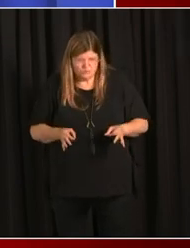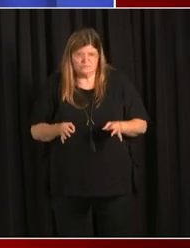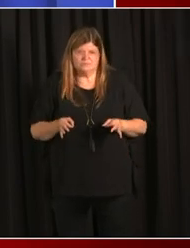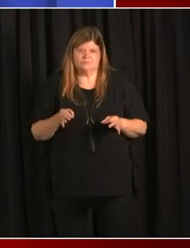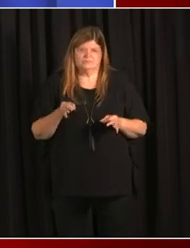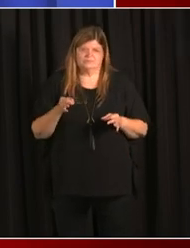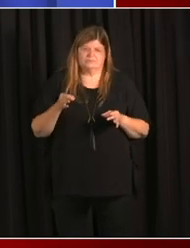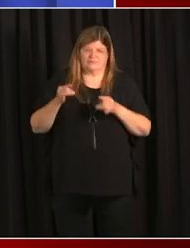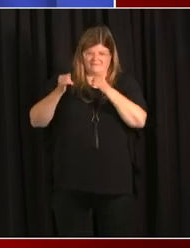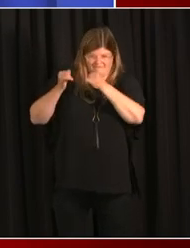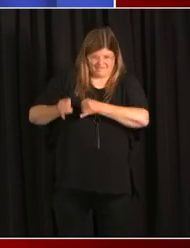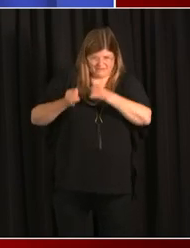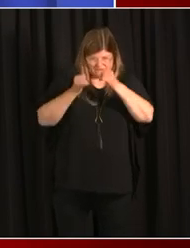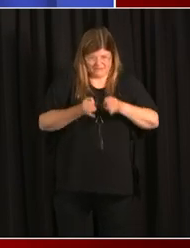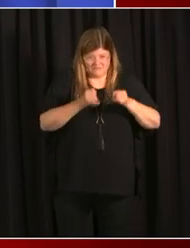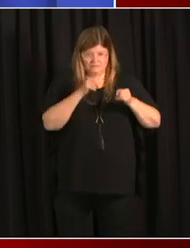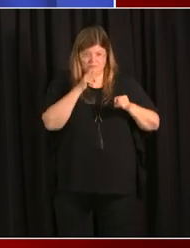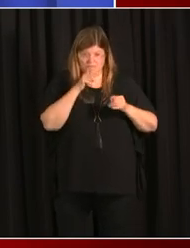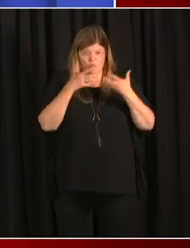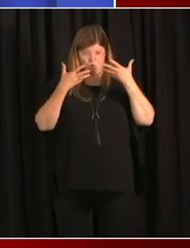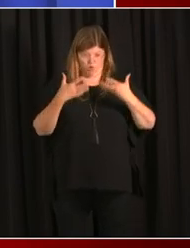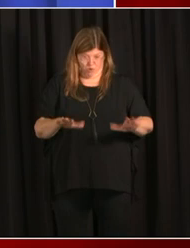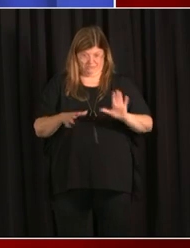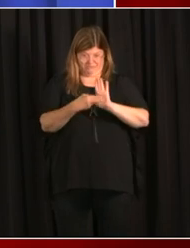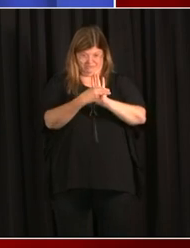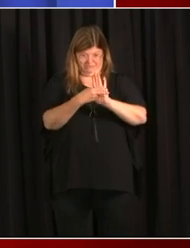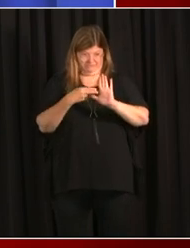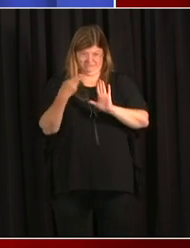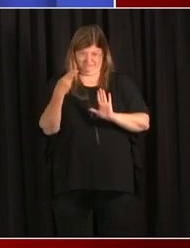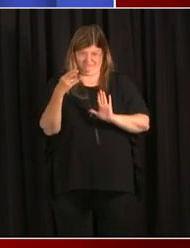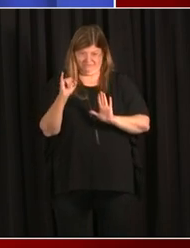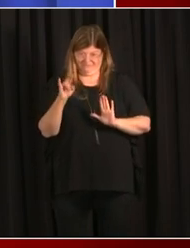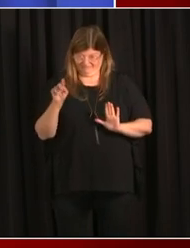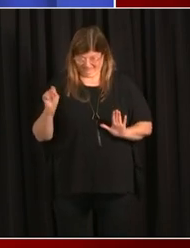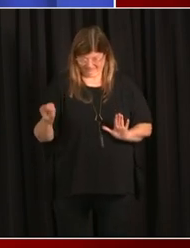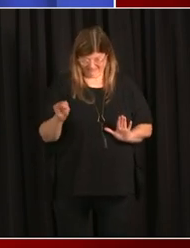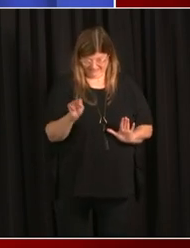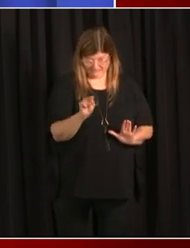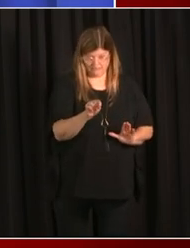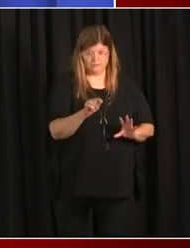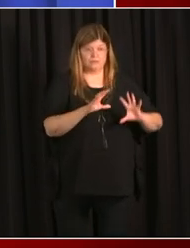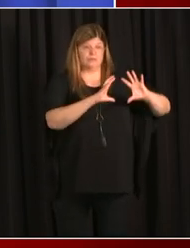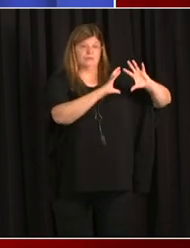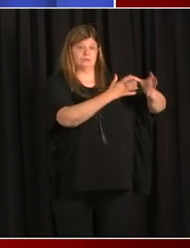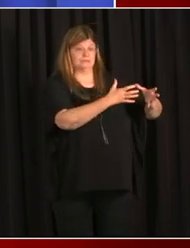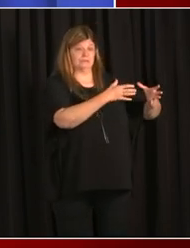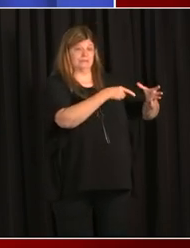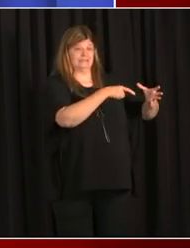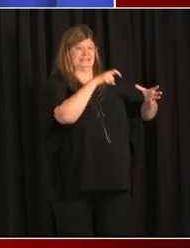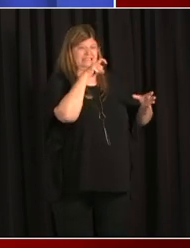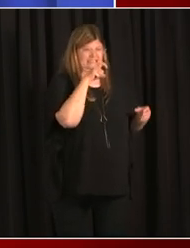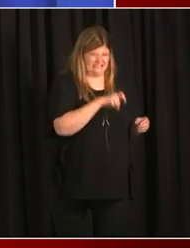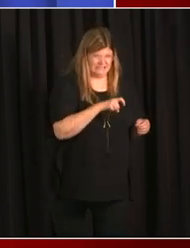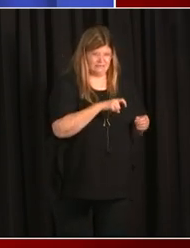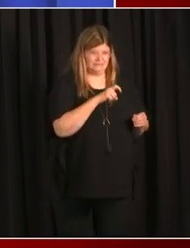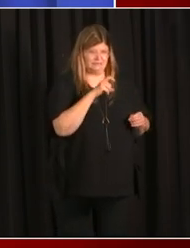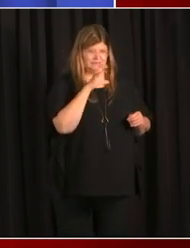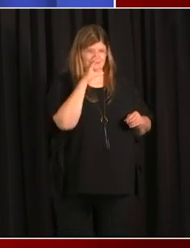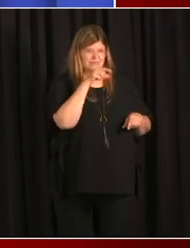the individuals who have already been diagnosed with HIV and individuals who need to seek